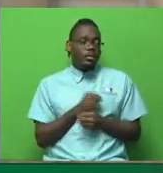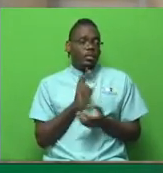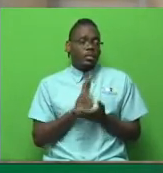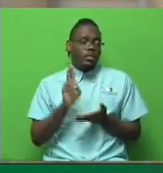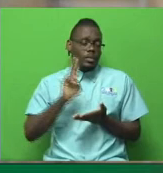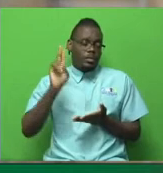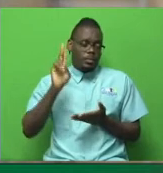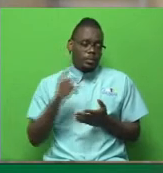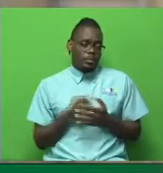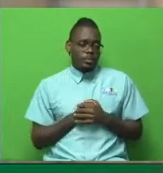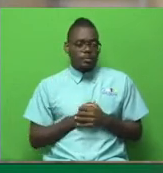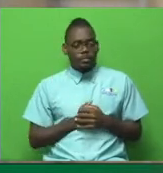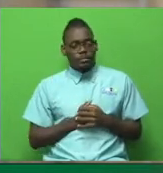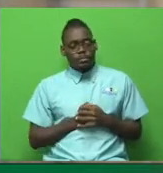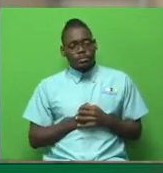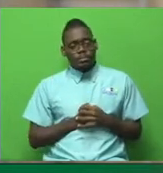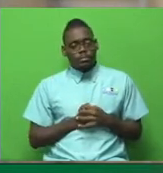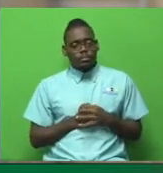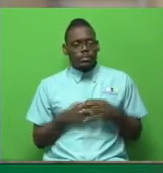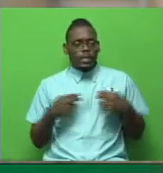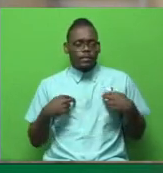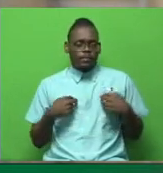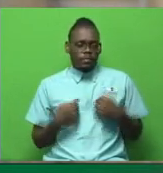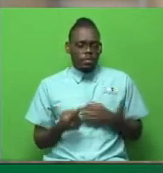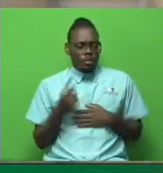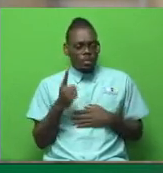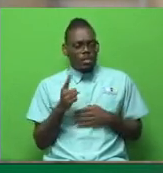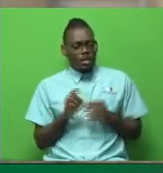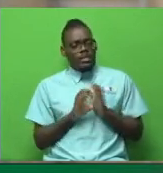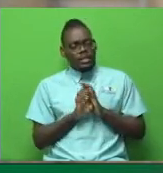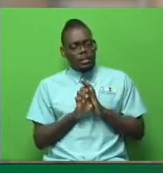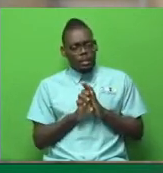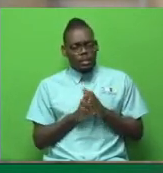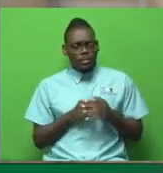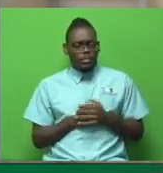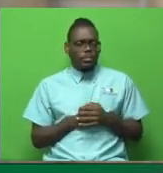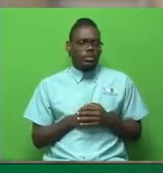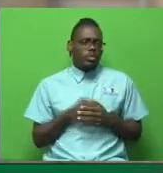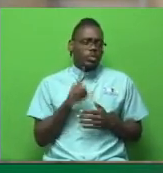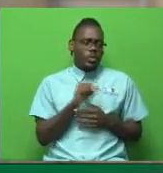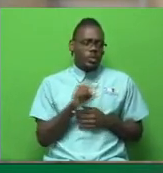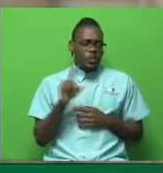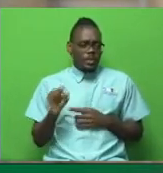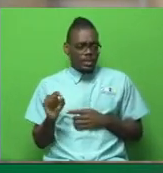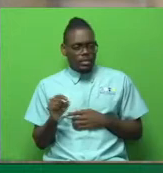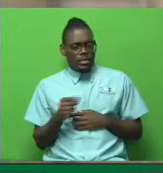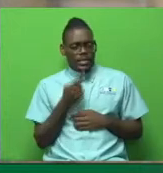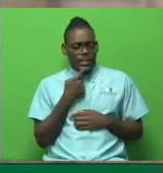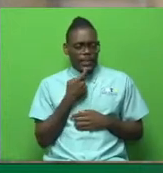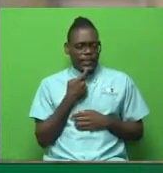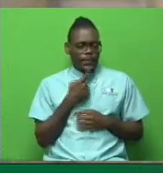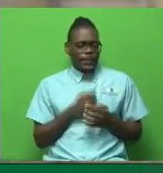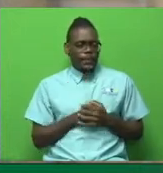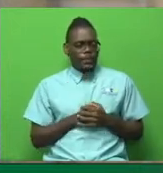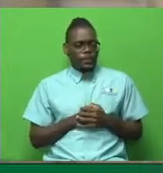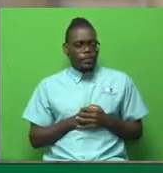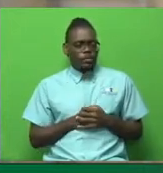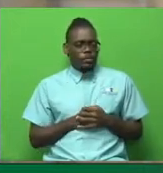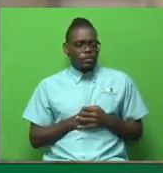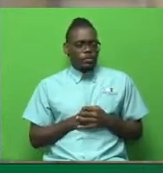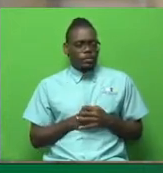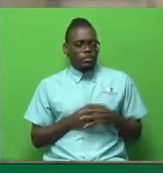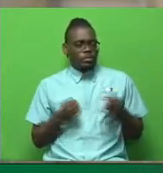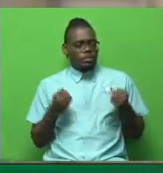forums we have one such example there's one masquerade I'm Deputy speaker in 2020. stated with such authoritative Brio